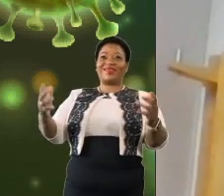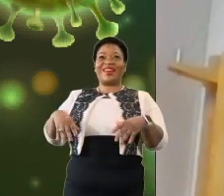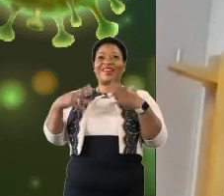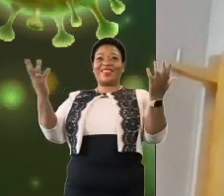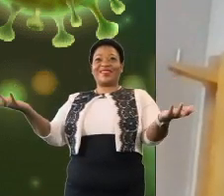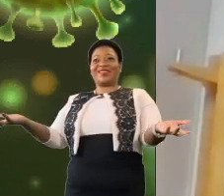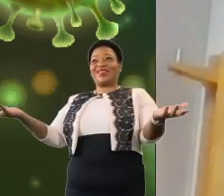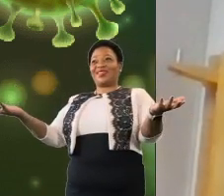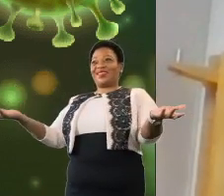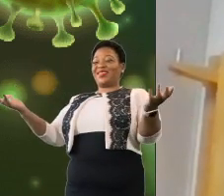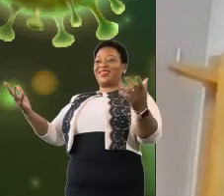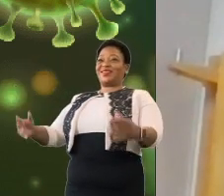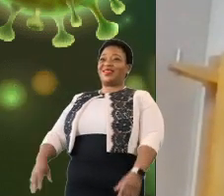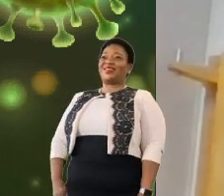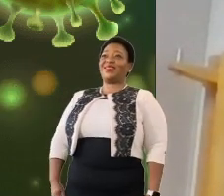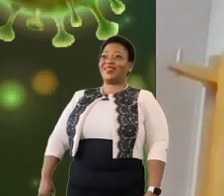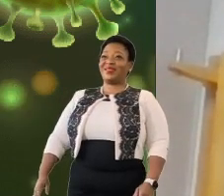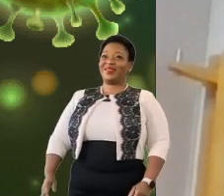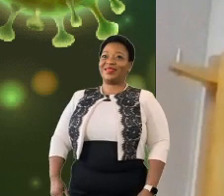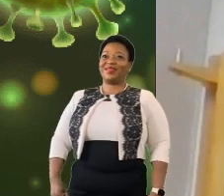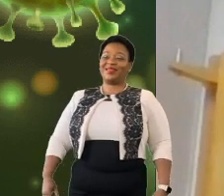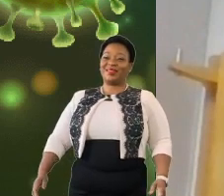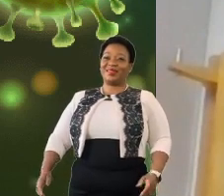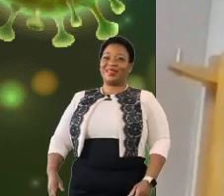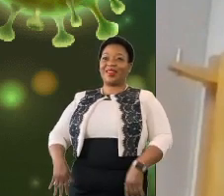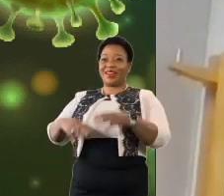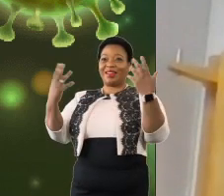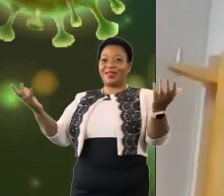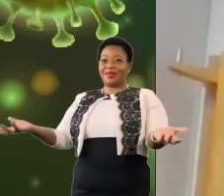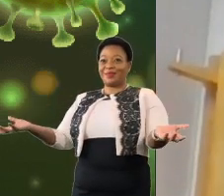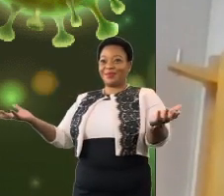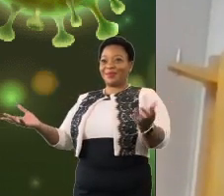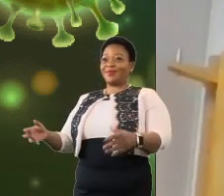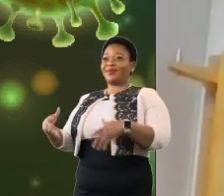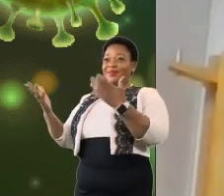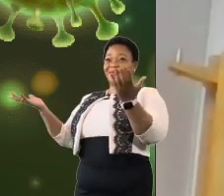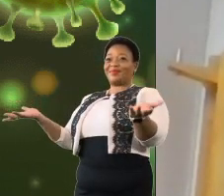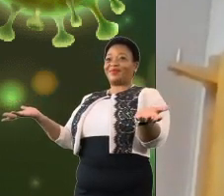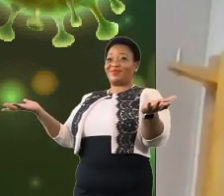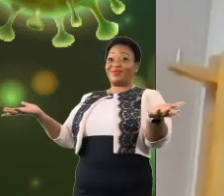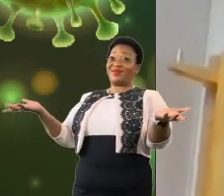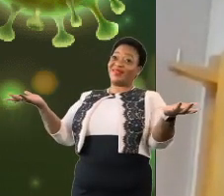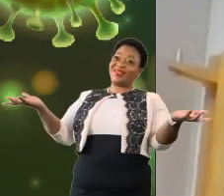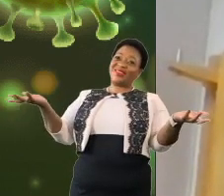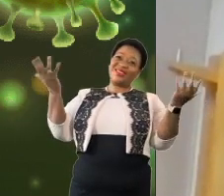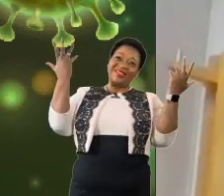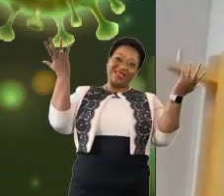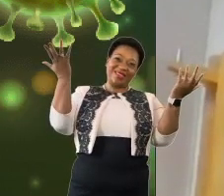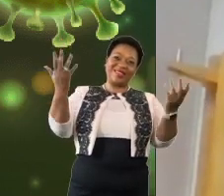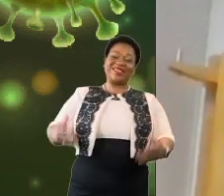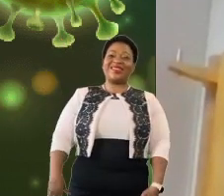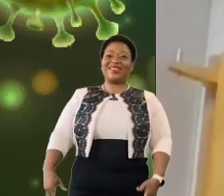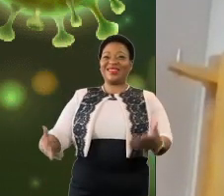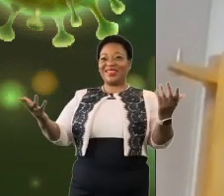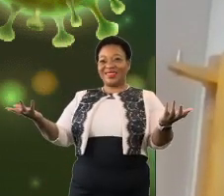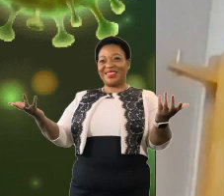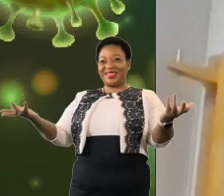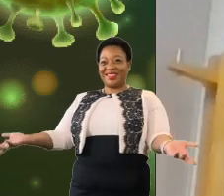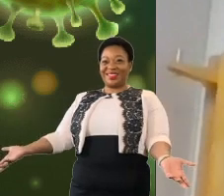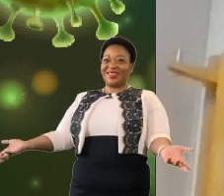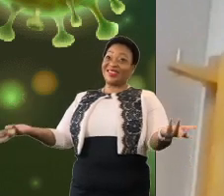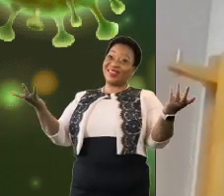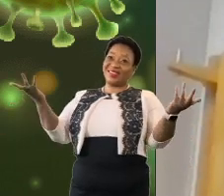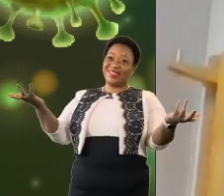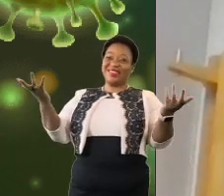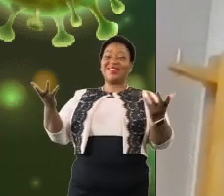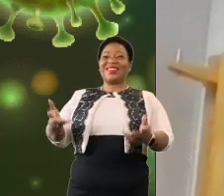tool to monitor projects. So if we're saying, for example, an EIA must be done within 6 months,